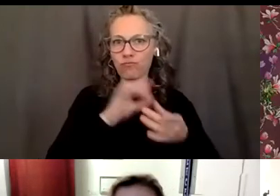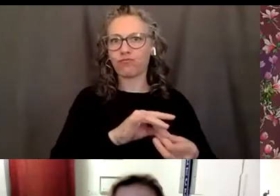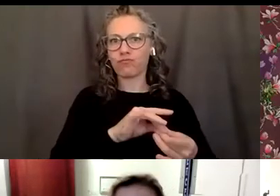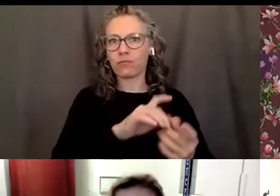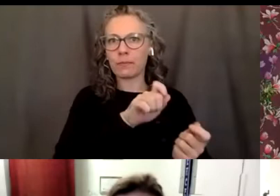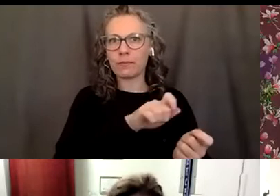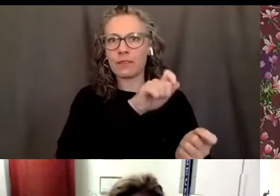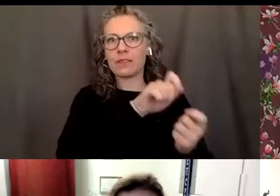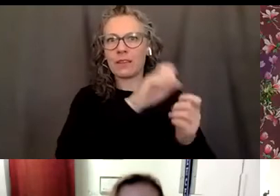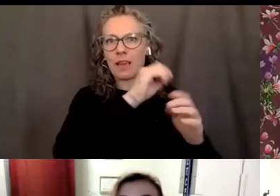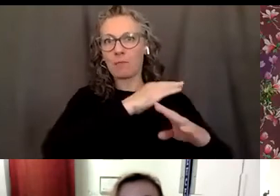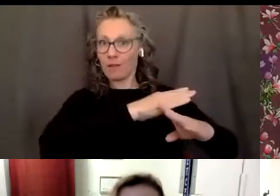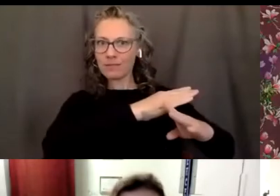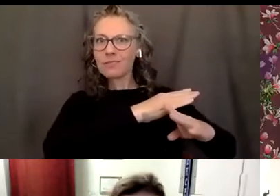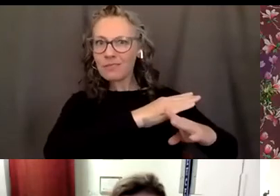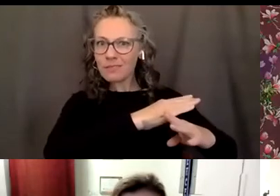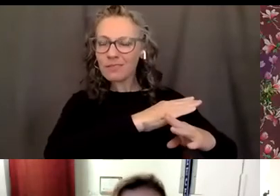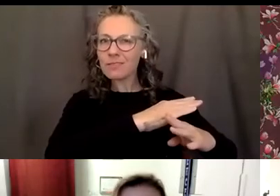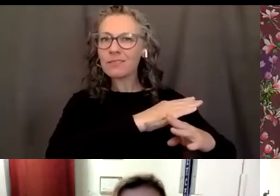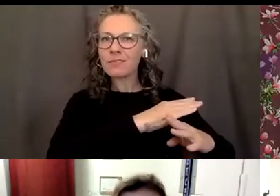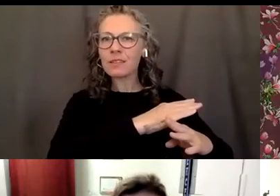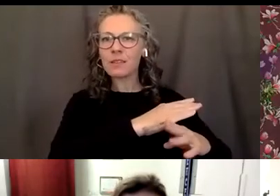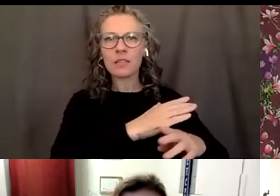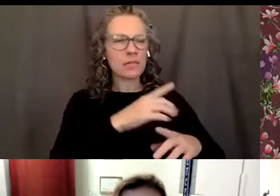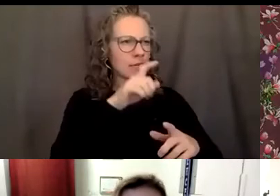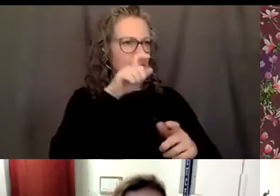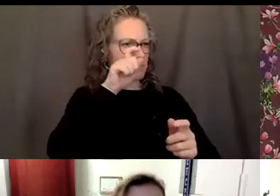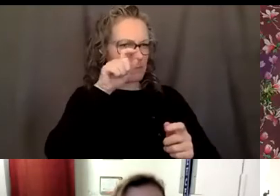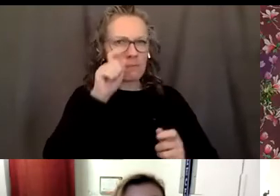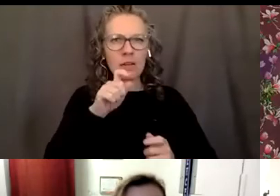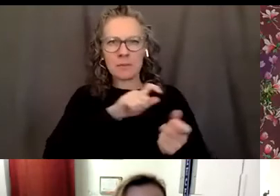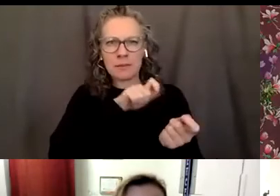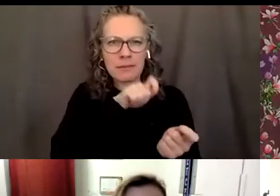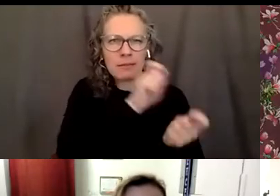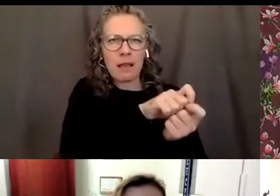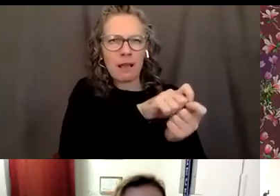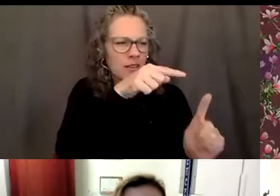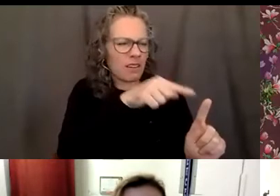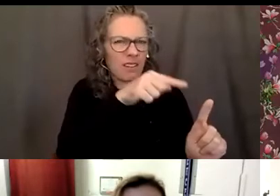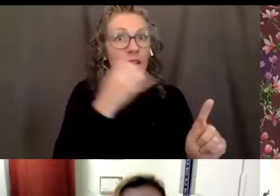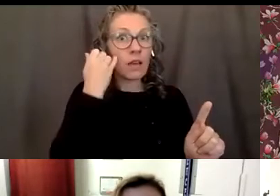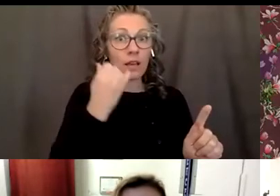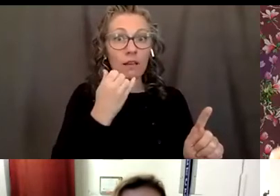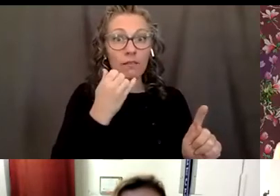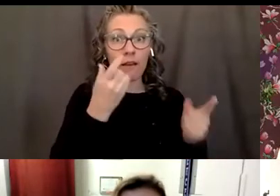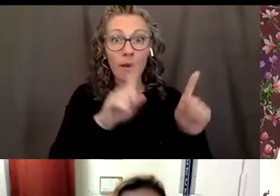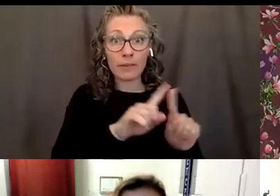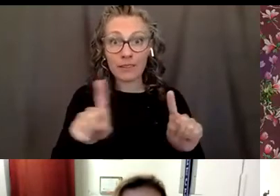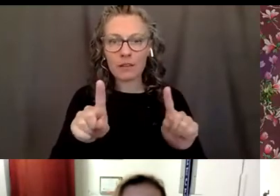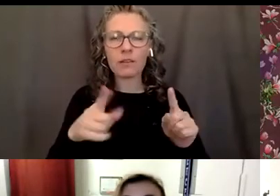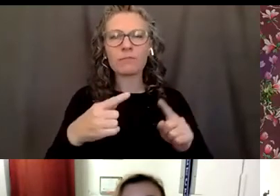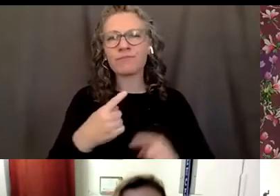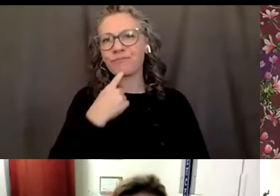suddenly gets in the way, because then you say it's got to be exactly like that. And then if it's not exactly like that, then there's going to be